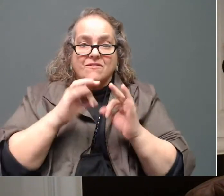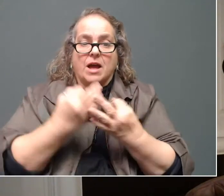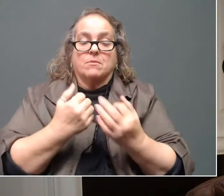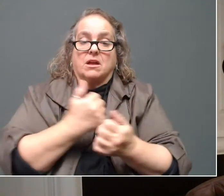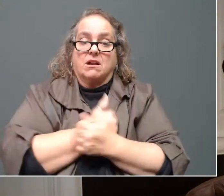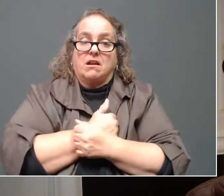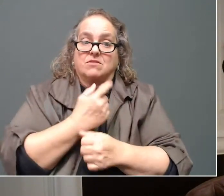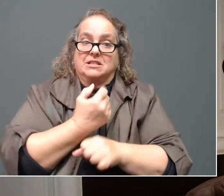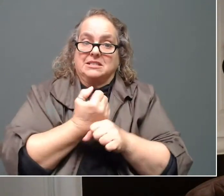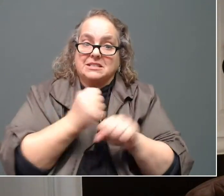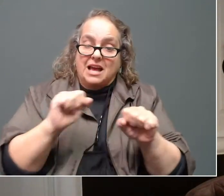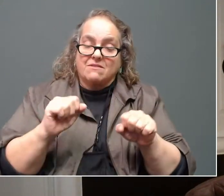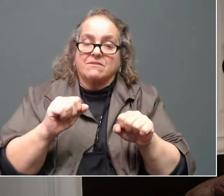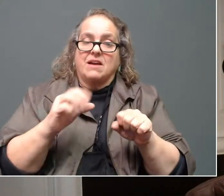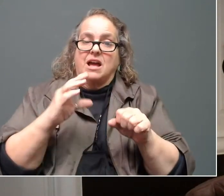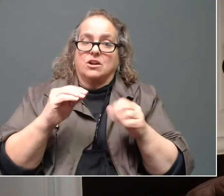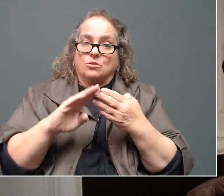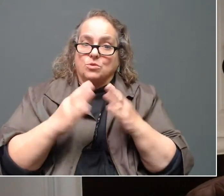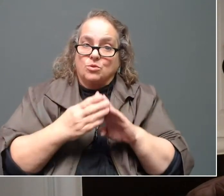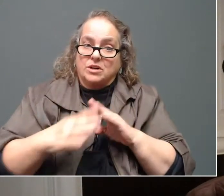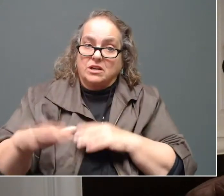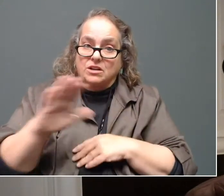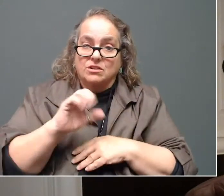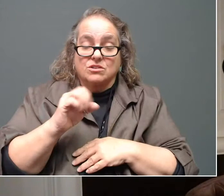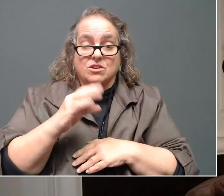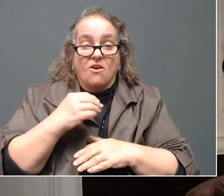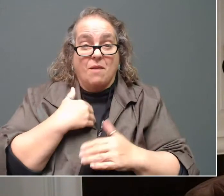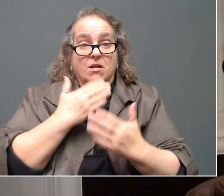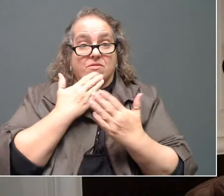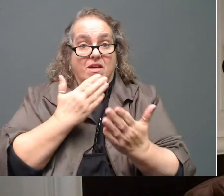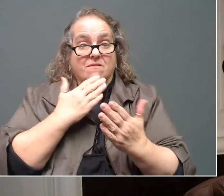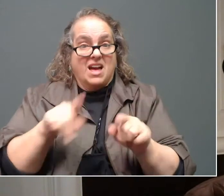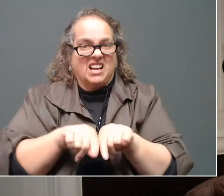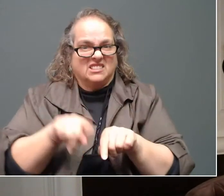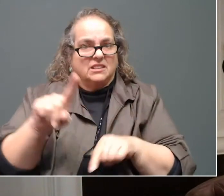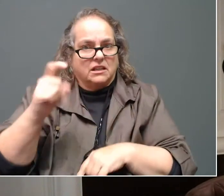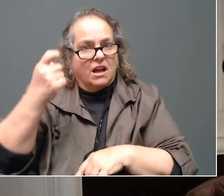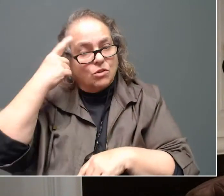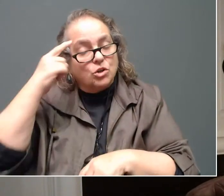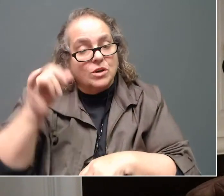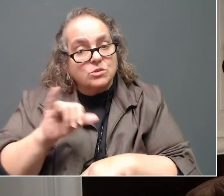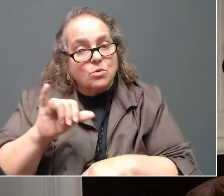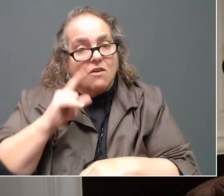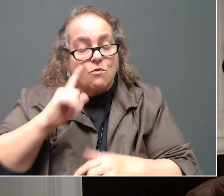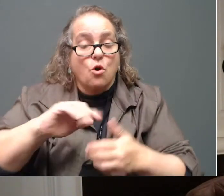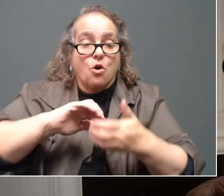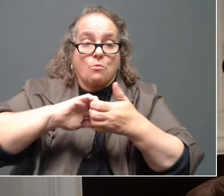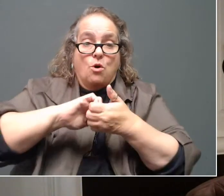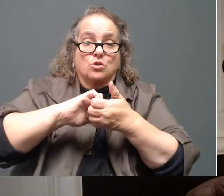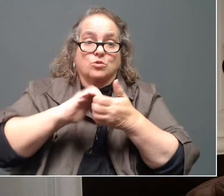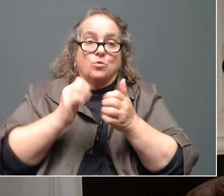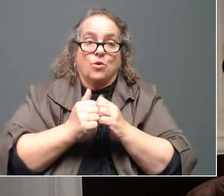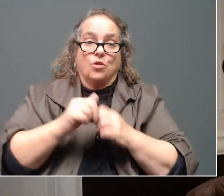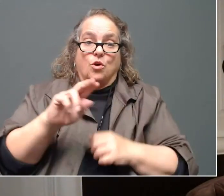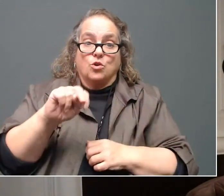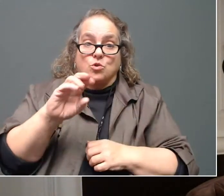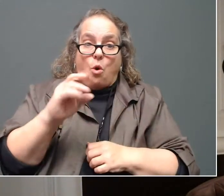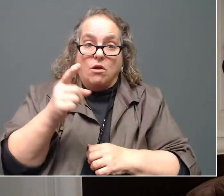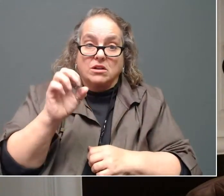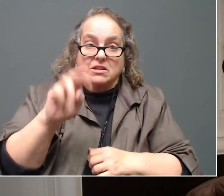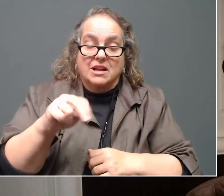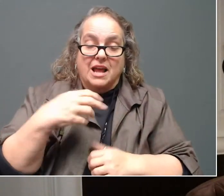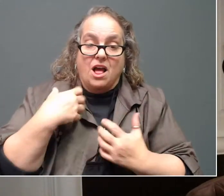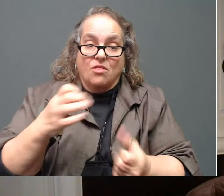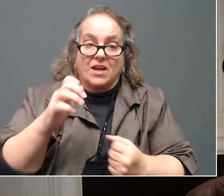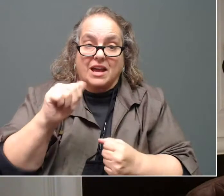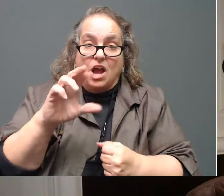at large. And so I'm very thankful, as is the governor, for this partnership with Norton Healthcare in Louisville and University of Kentucky in